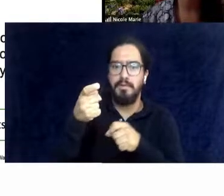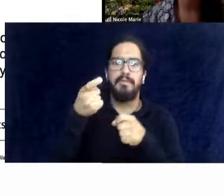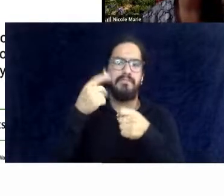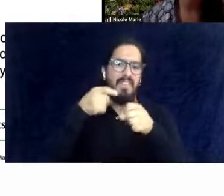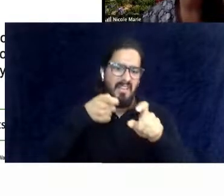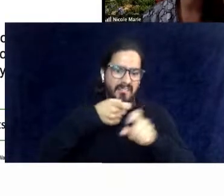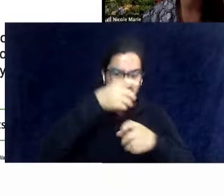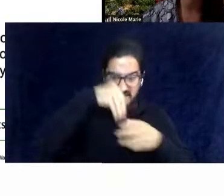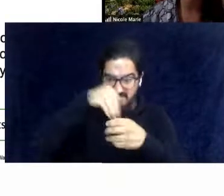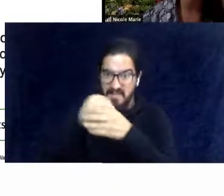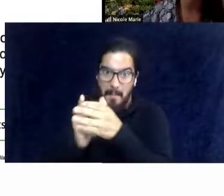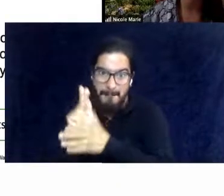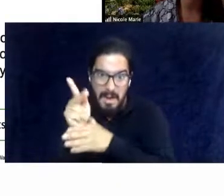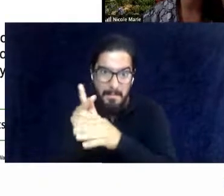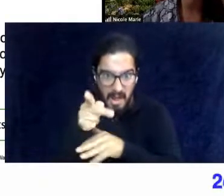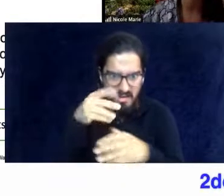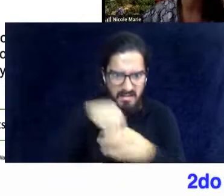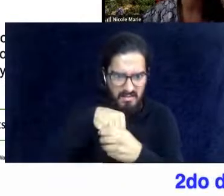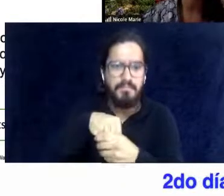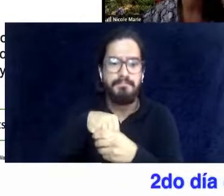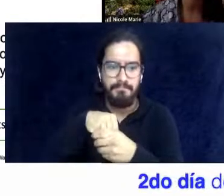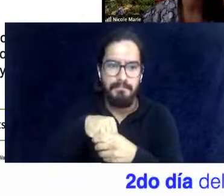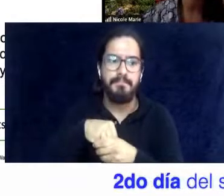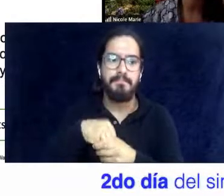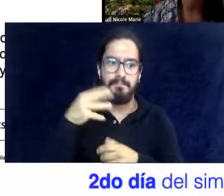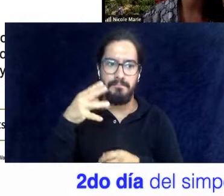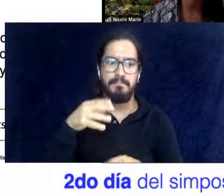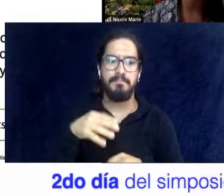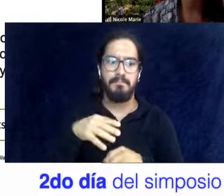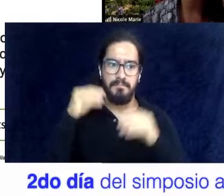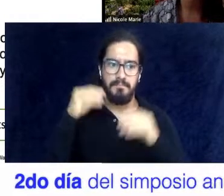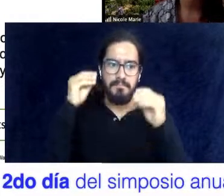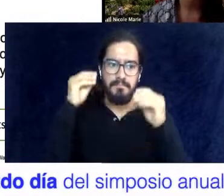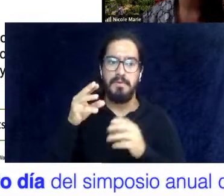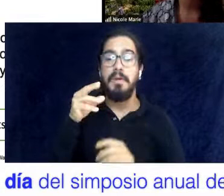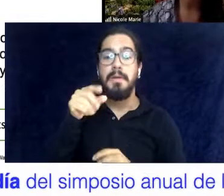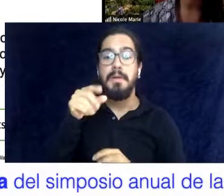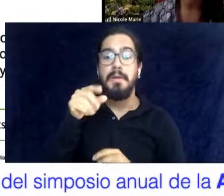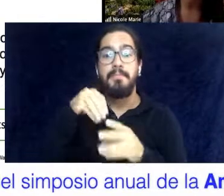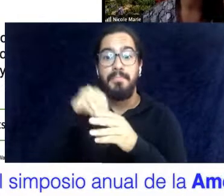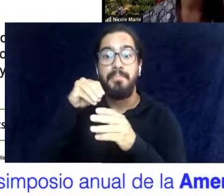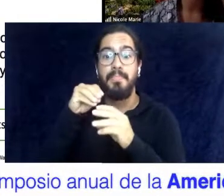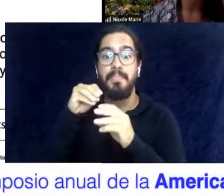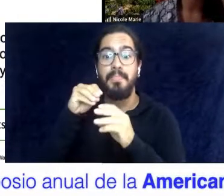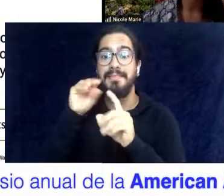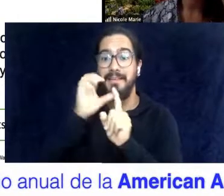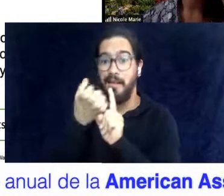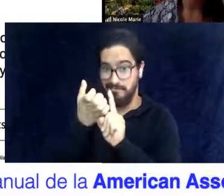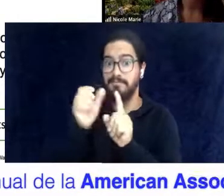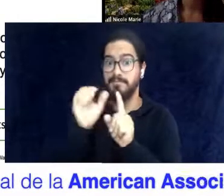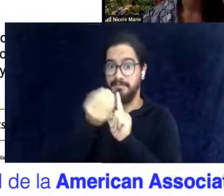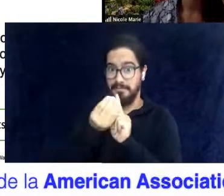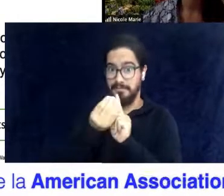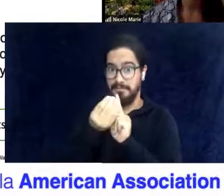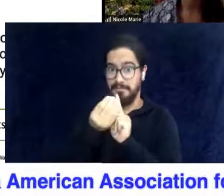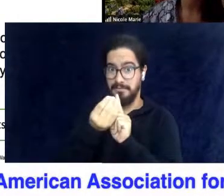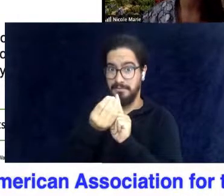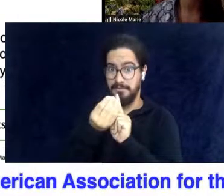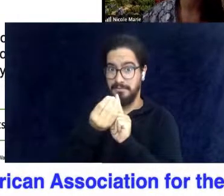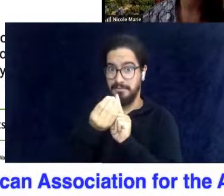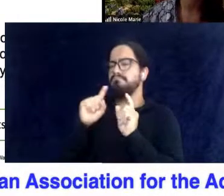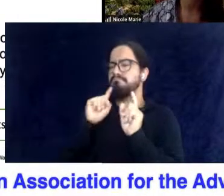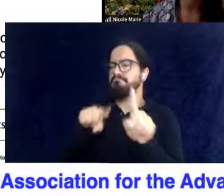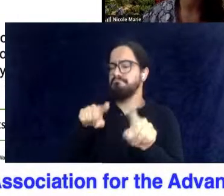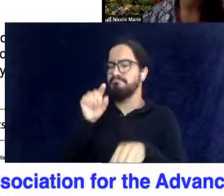are essential for plant establishment and survival in these ecosystems. And in my project, I address that question, but I focus on a